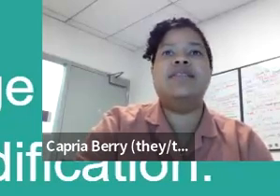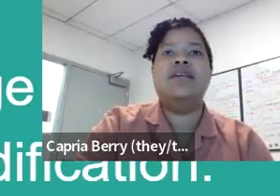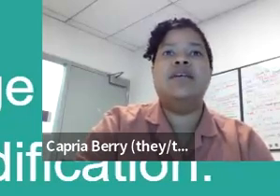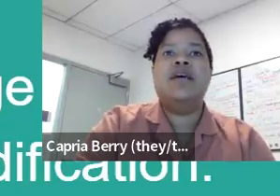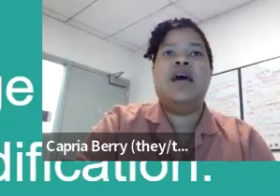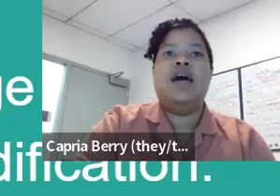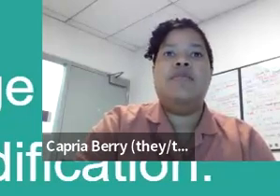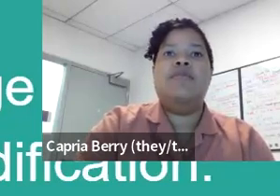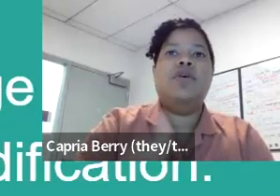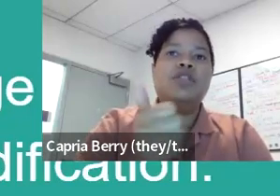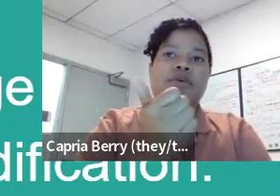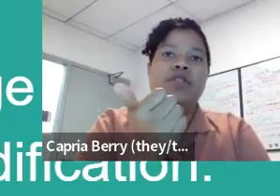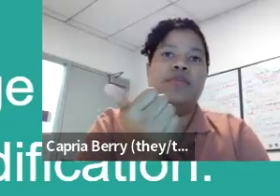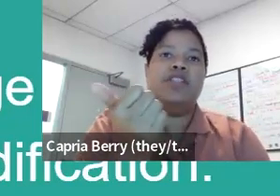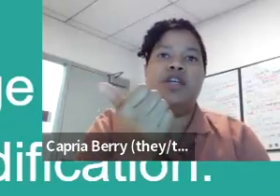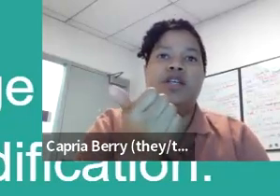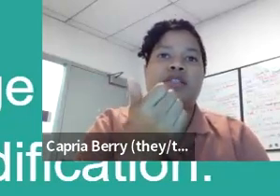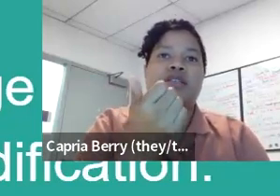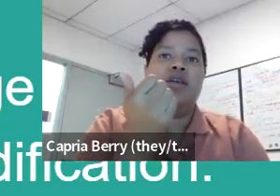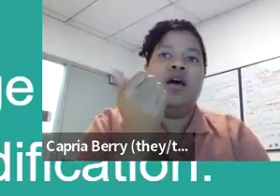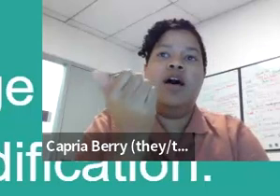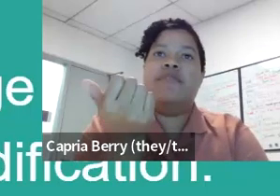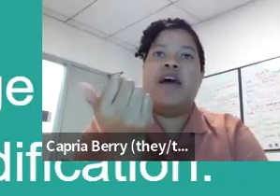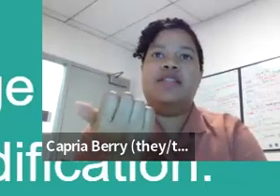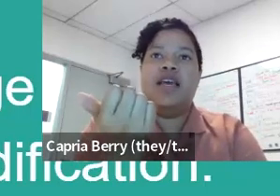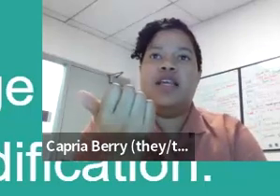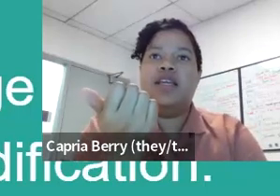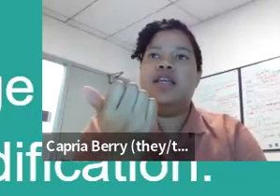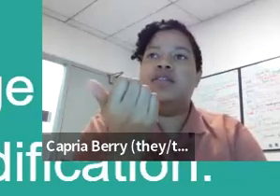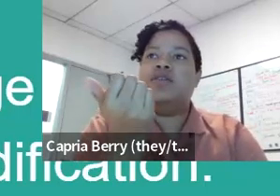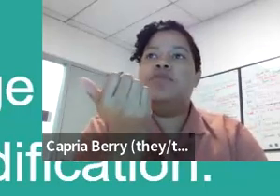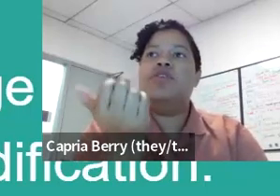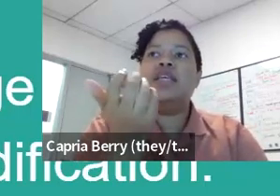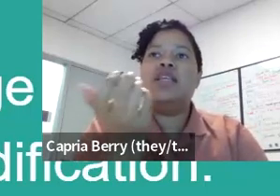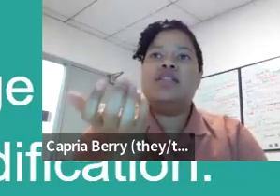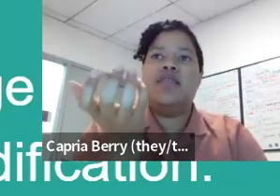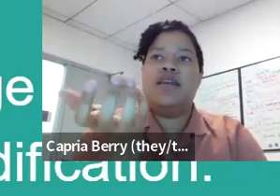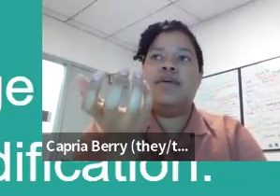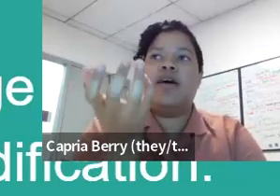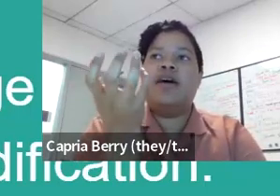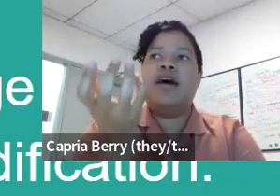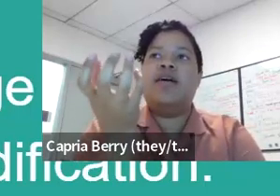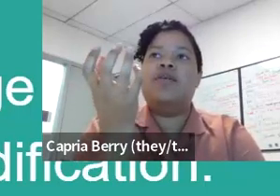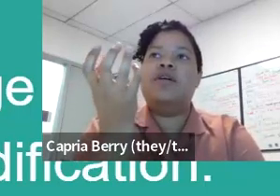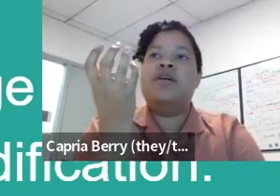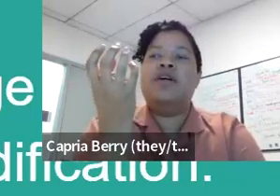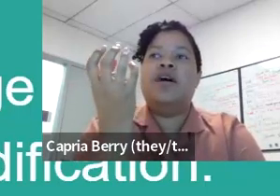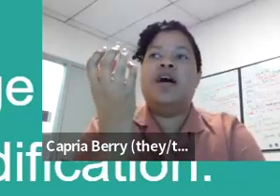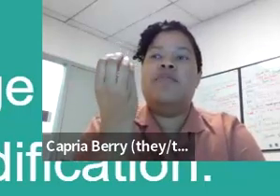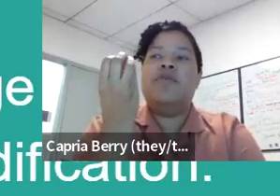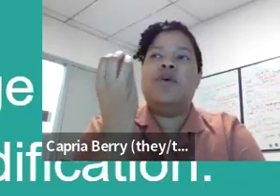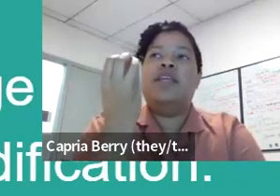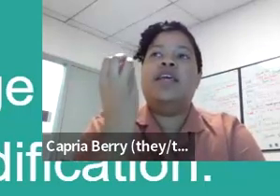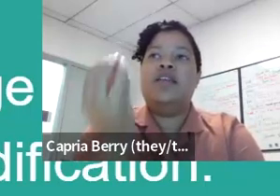but all three of those things together could be built upon, and I'm hoping to do that, contribute in that